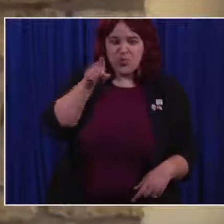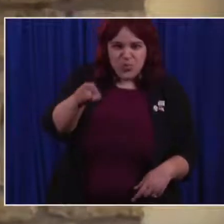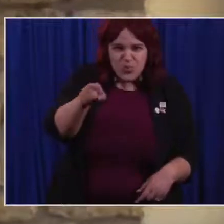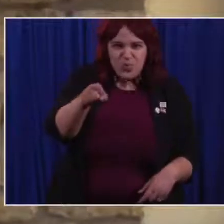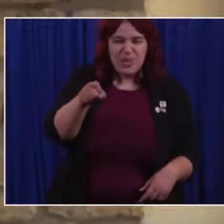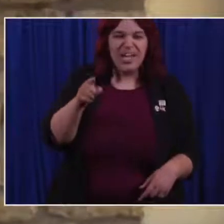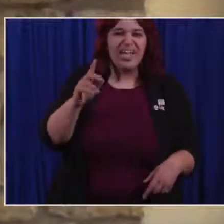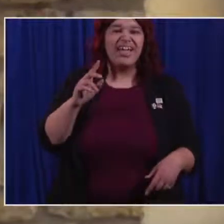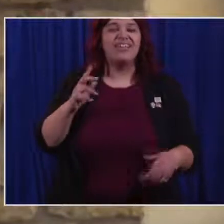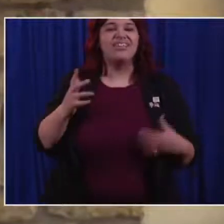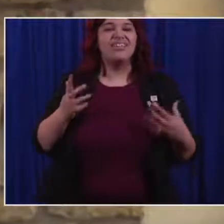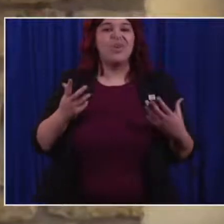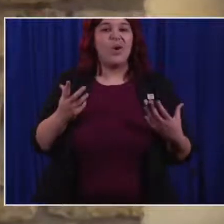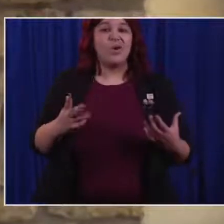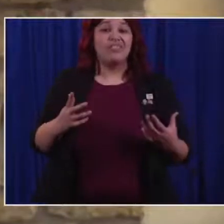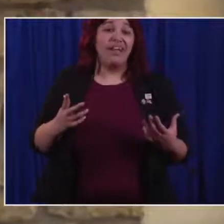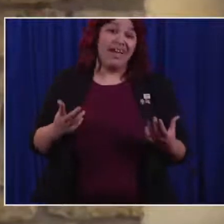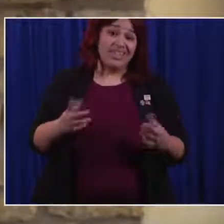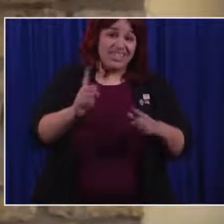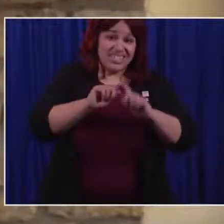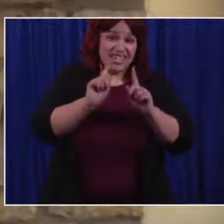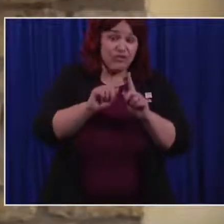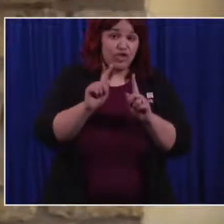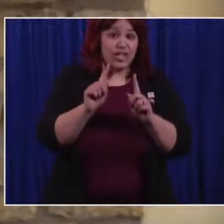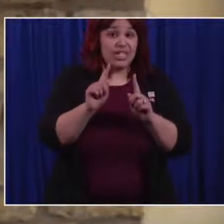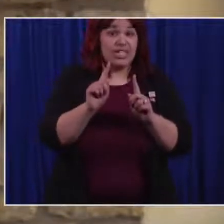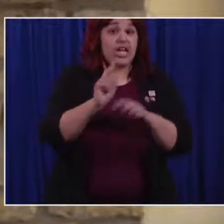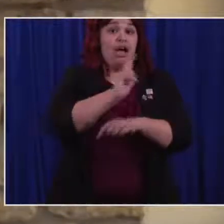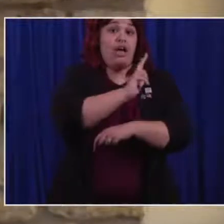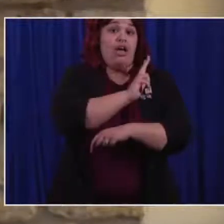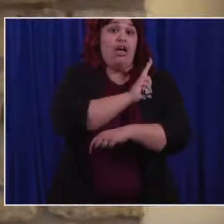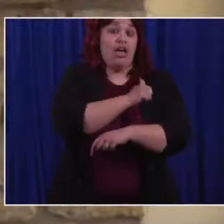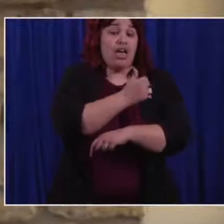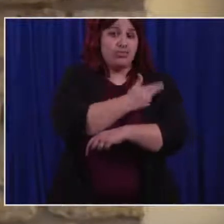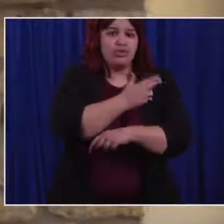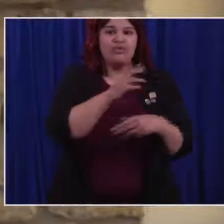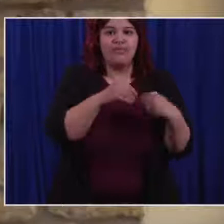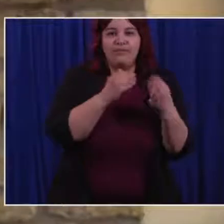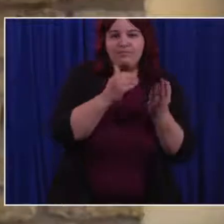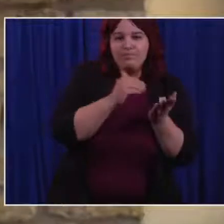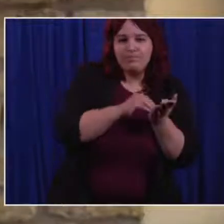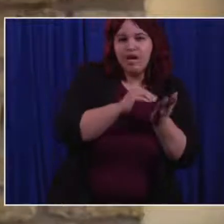location to come up as a place that actually has the vaccine.